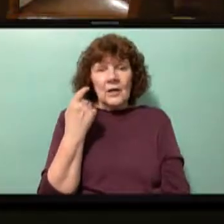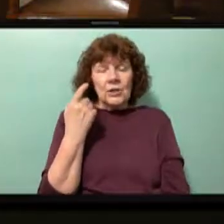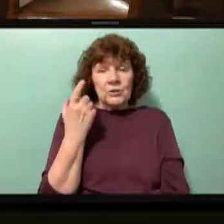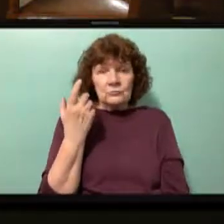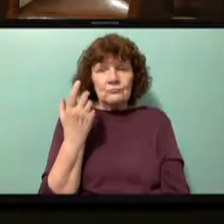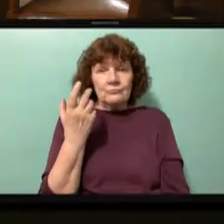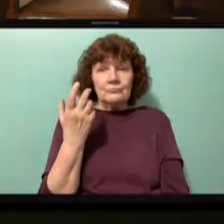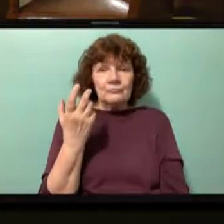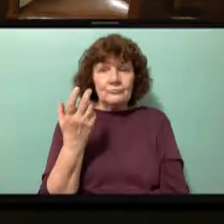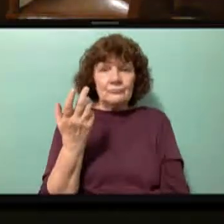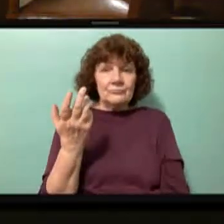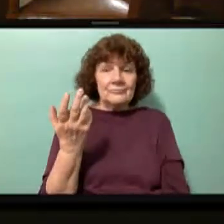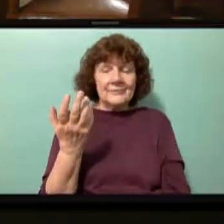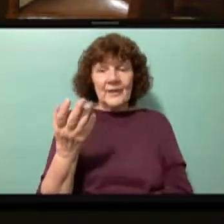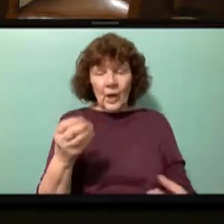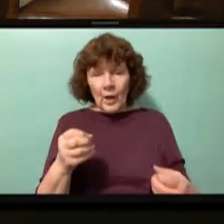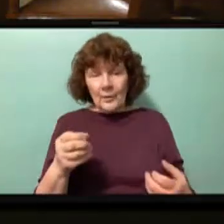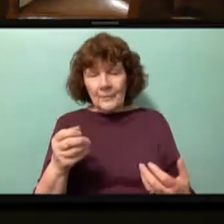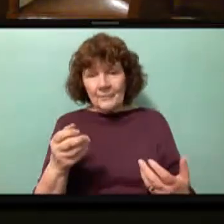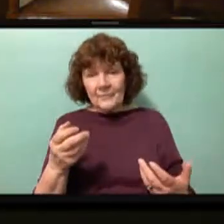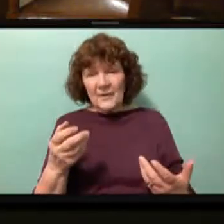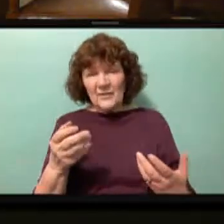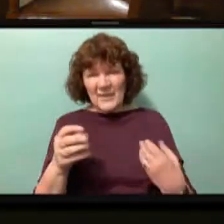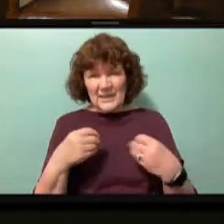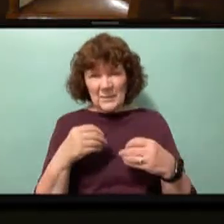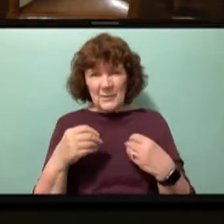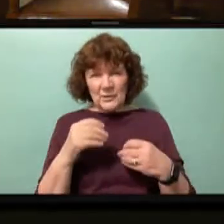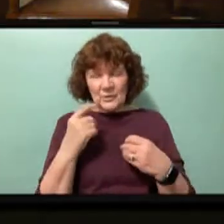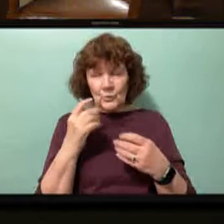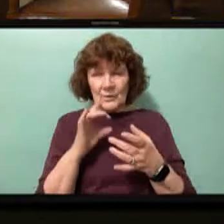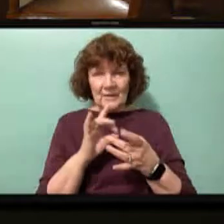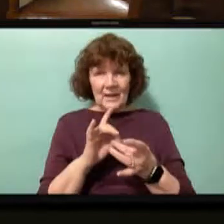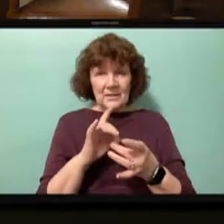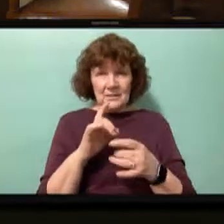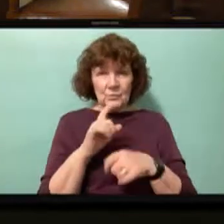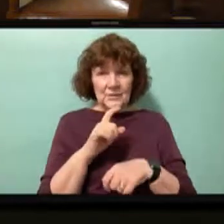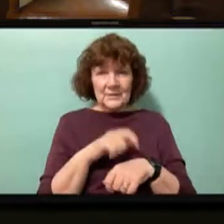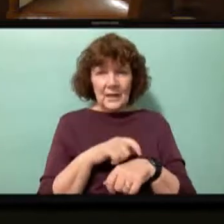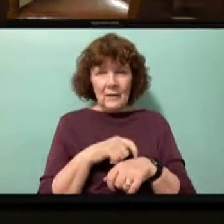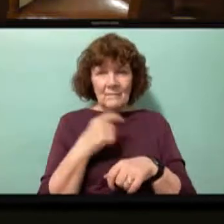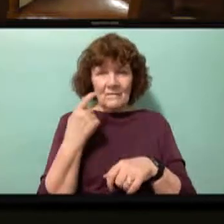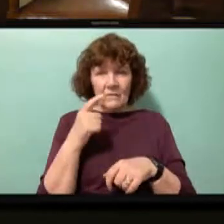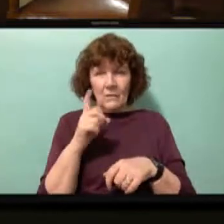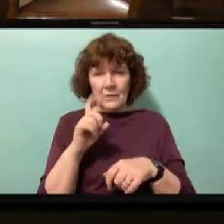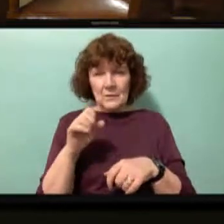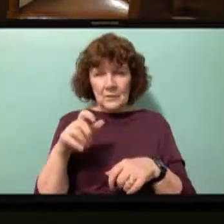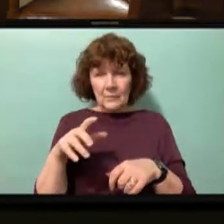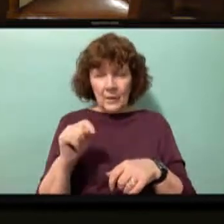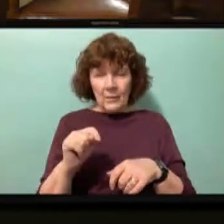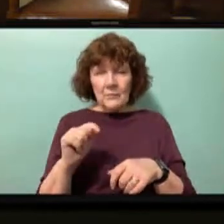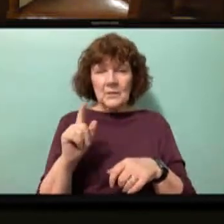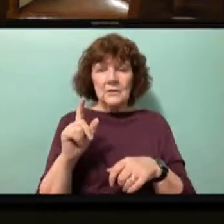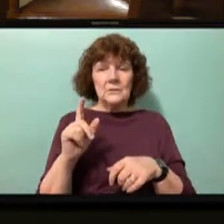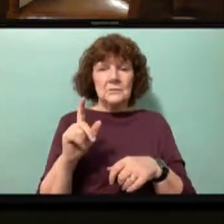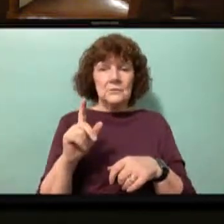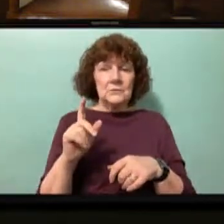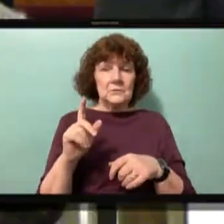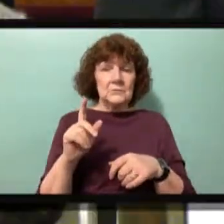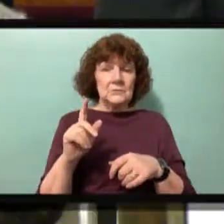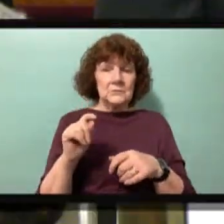opportunity and flexibility of time for the department to do the